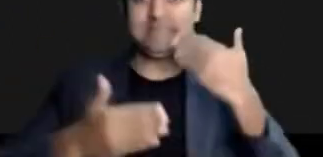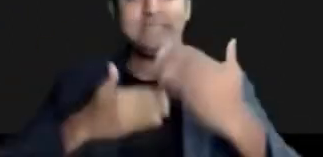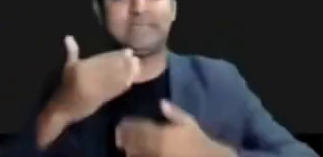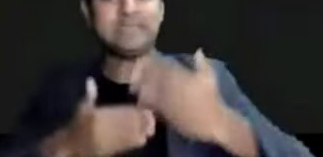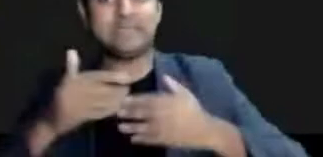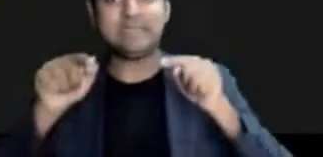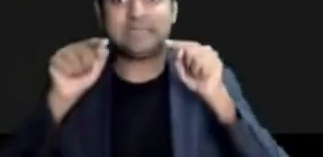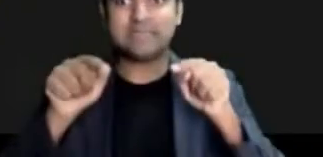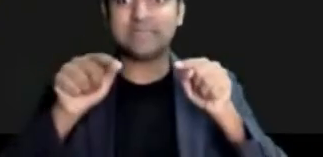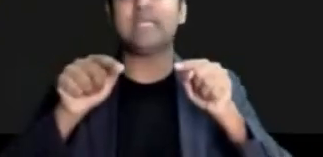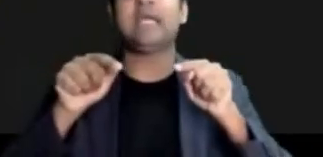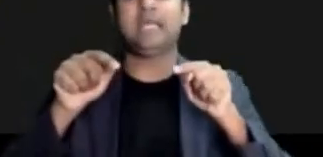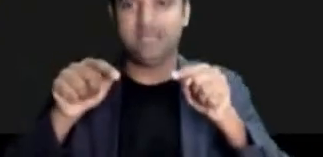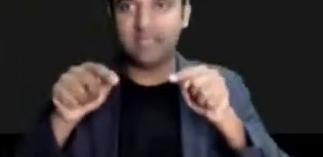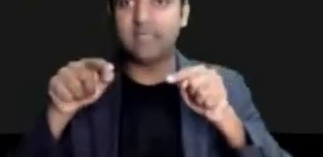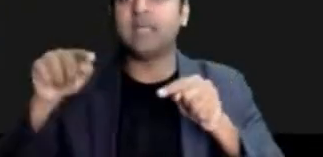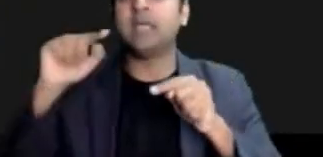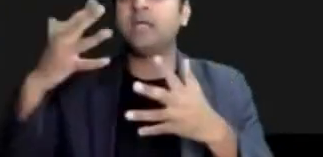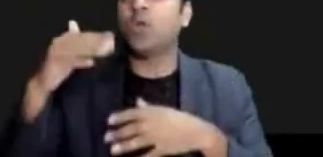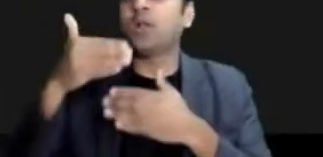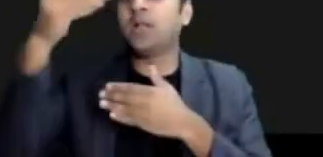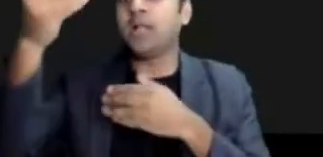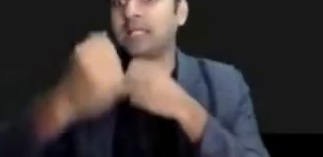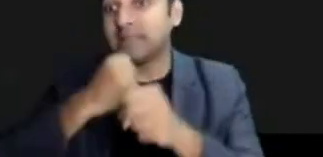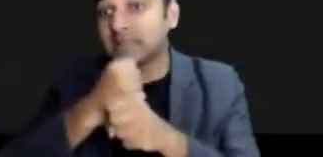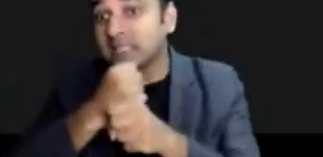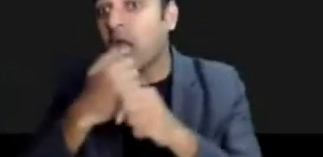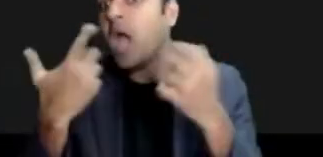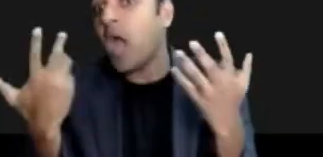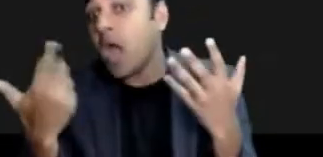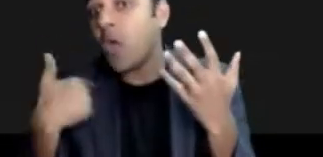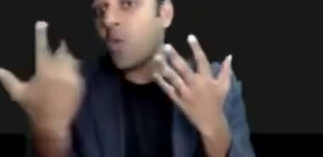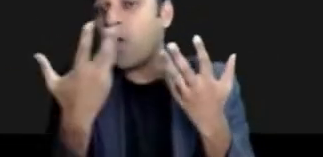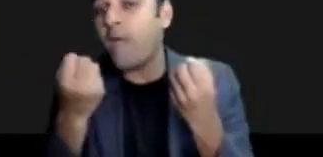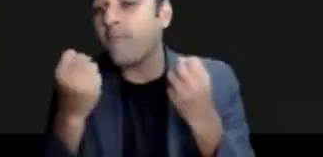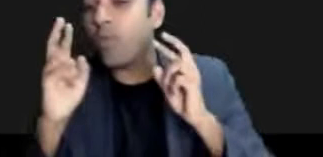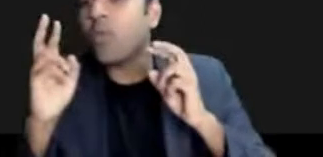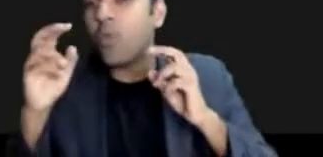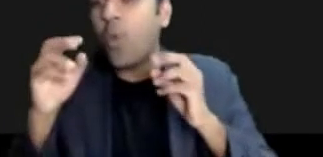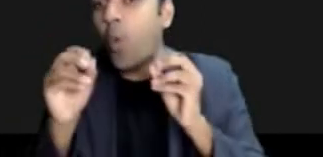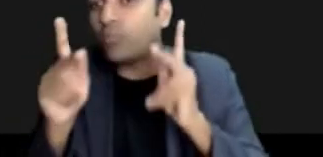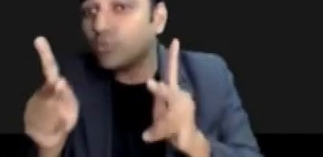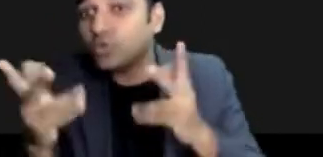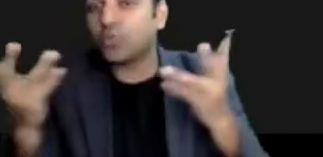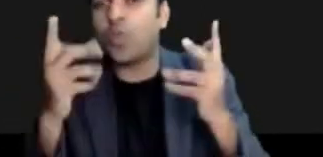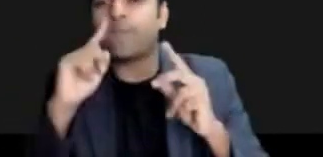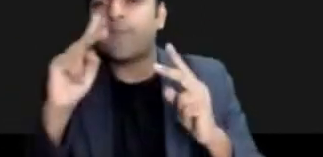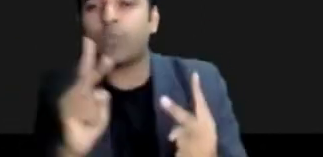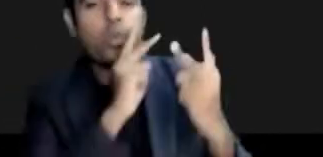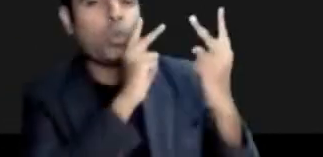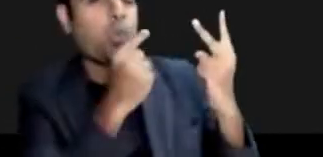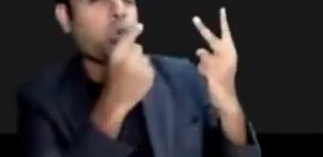what have worked well and what has not worked well or needs improvement. The second